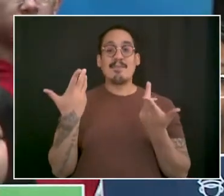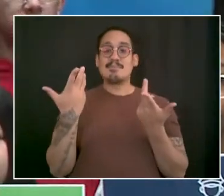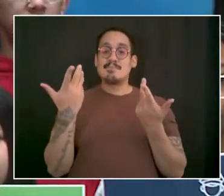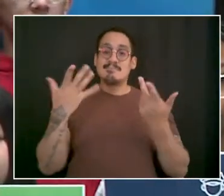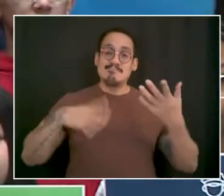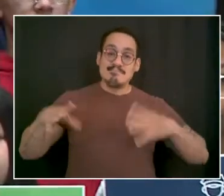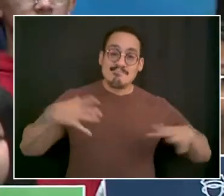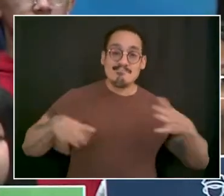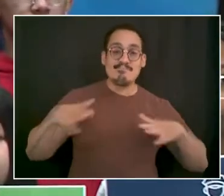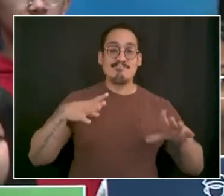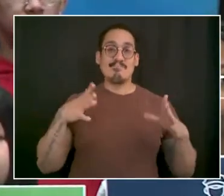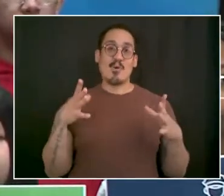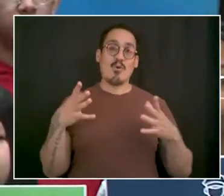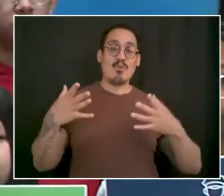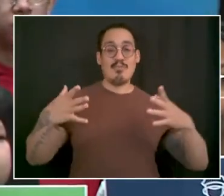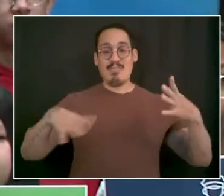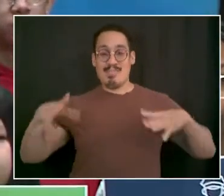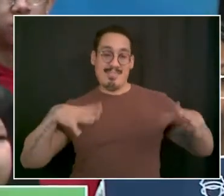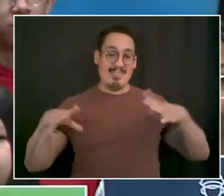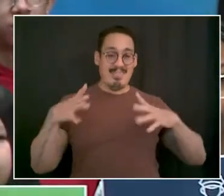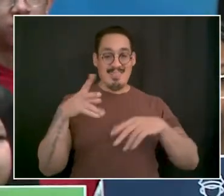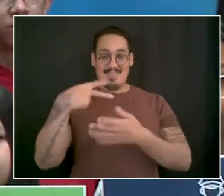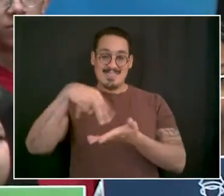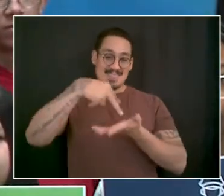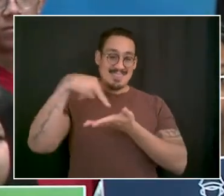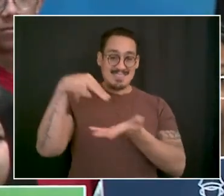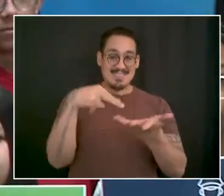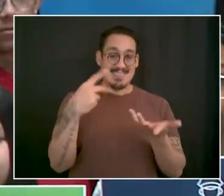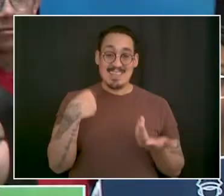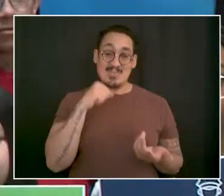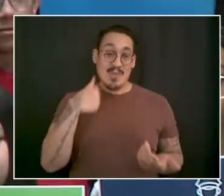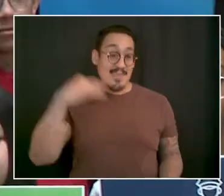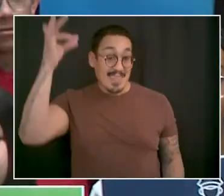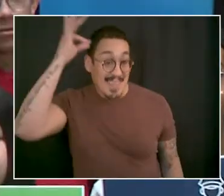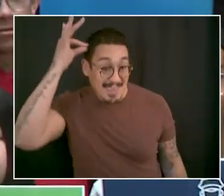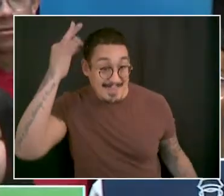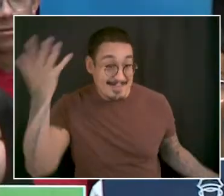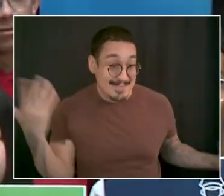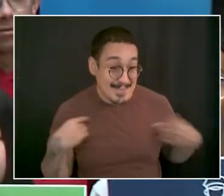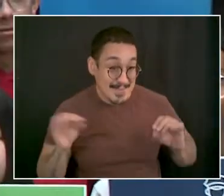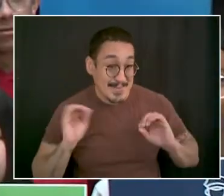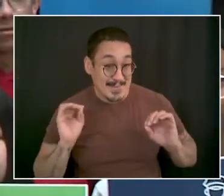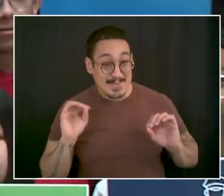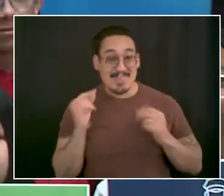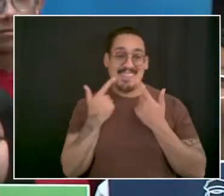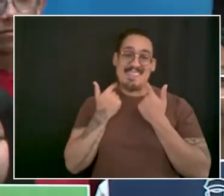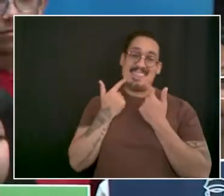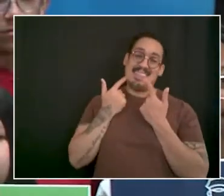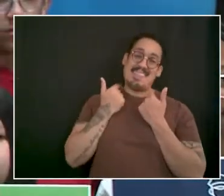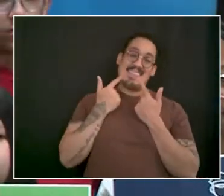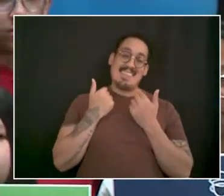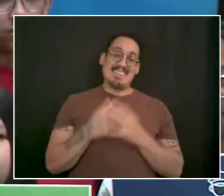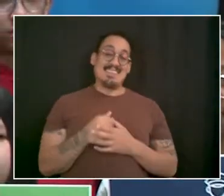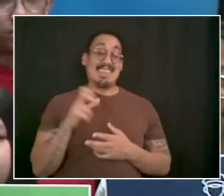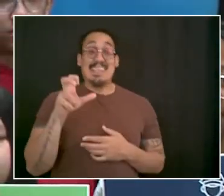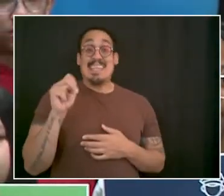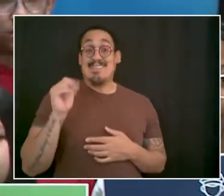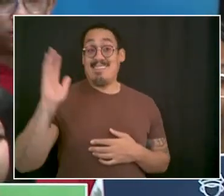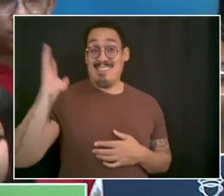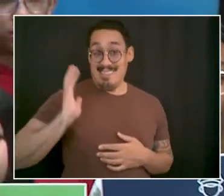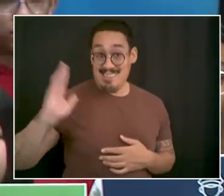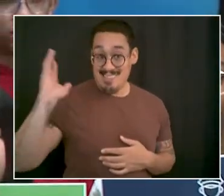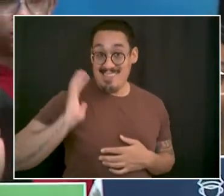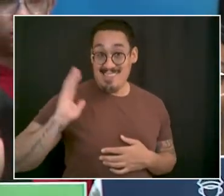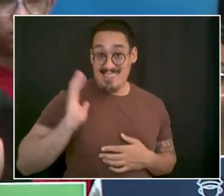the grace of dance. But you know what? I also don't have the hair to put it on, you know? Even back then. But